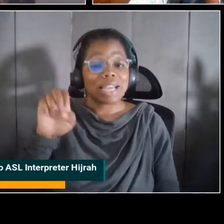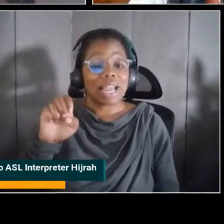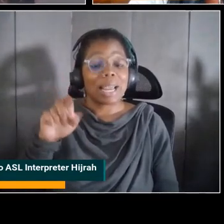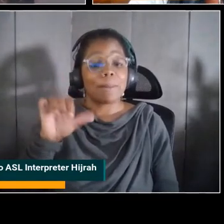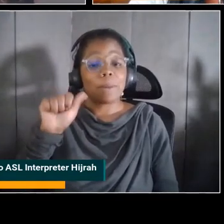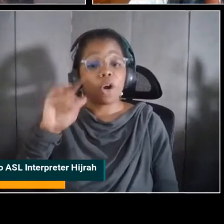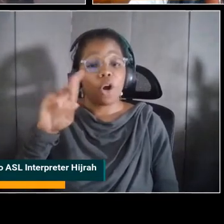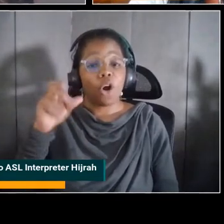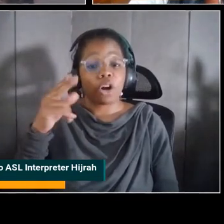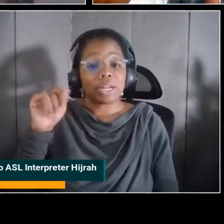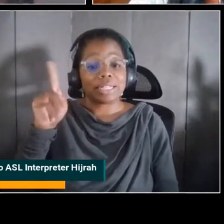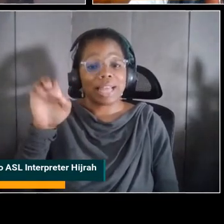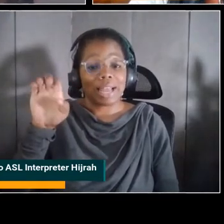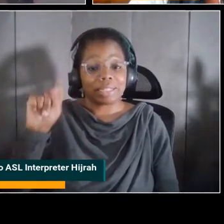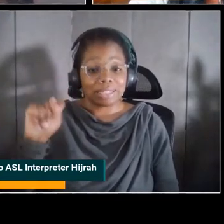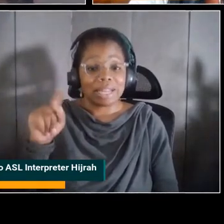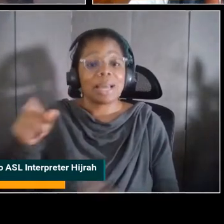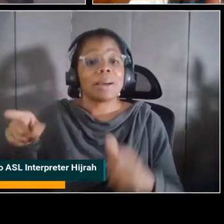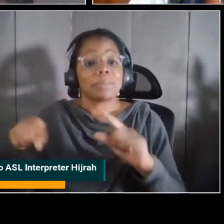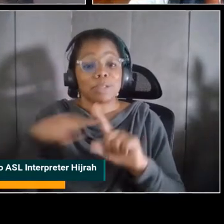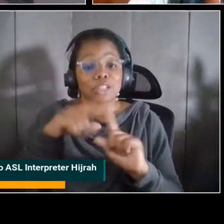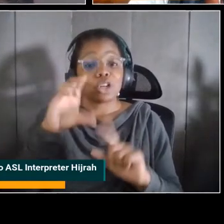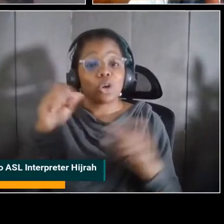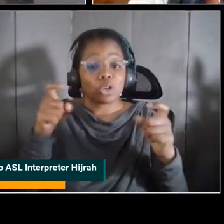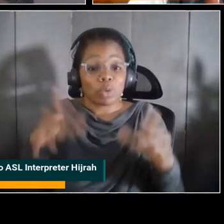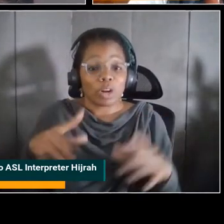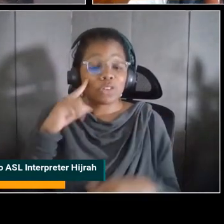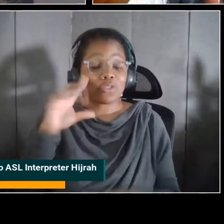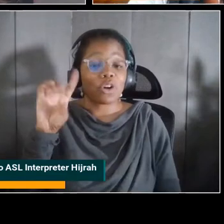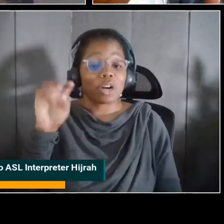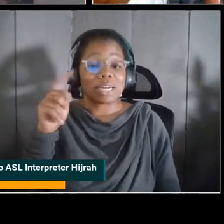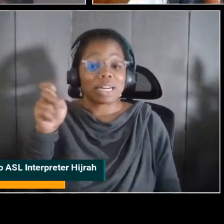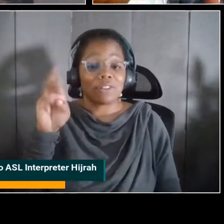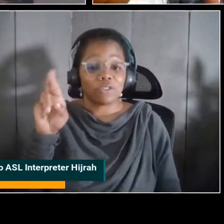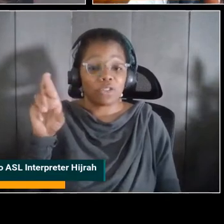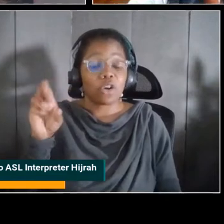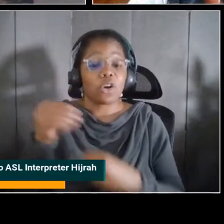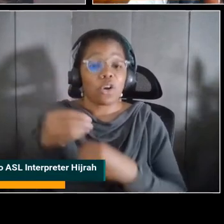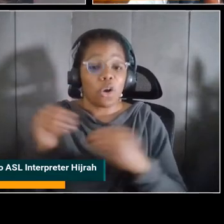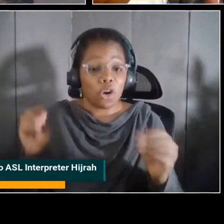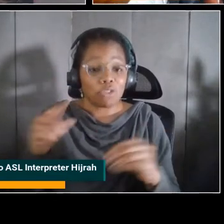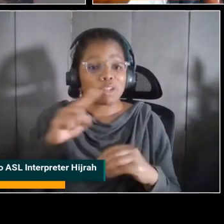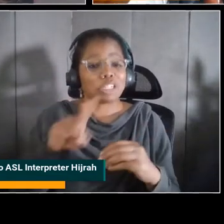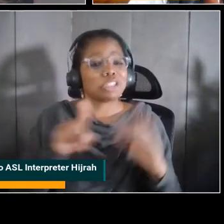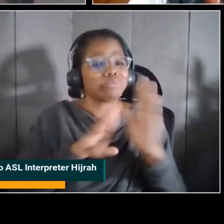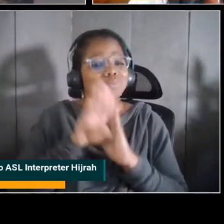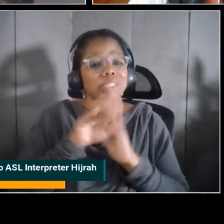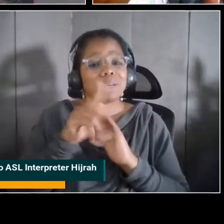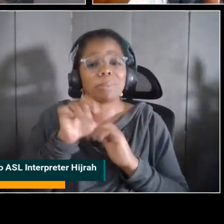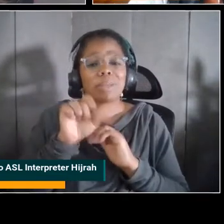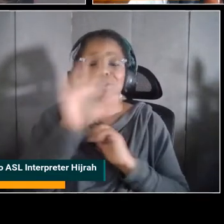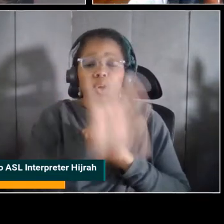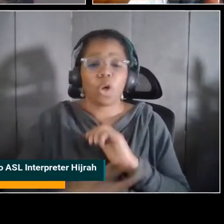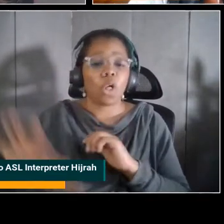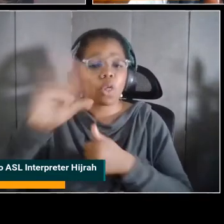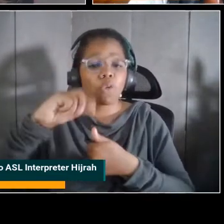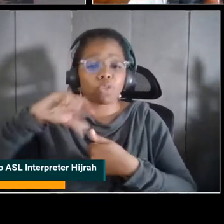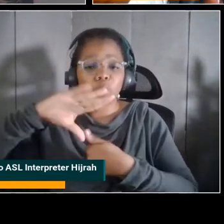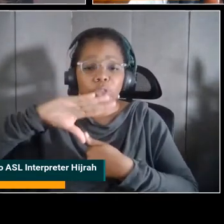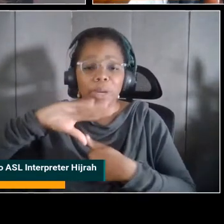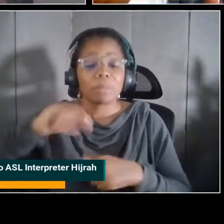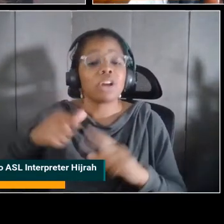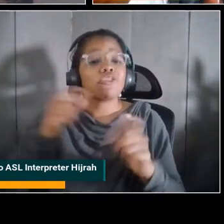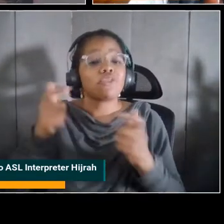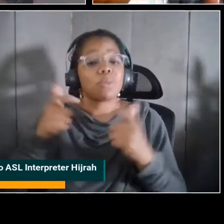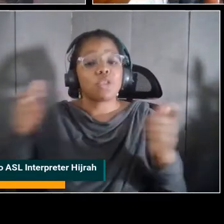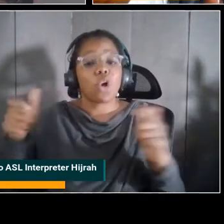their Denver office. She's worked on and managed complex built projects and master plans across North America, from large regional